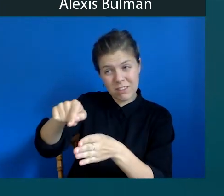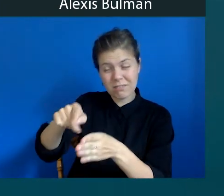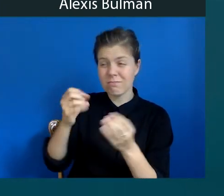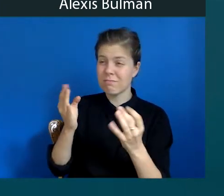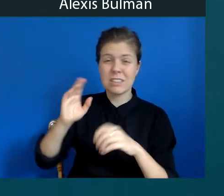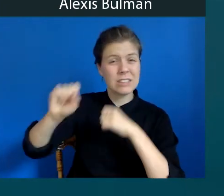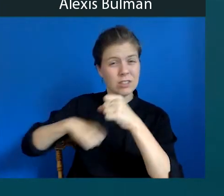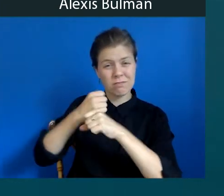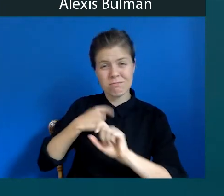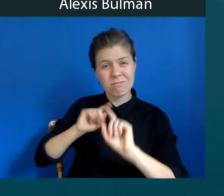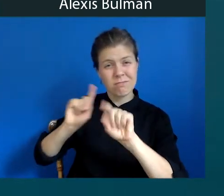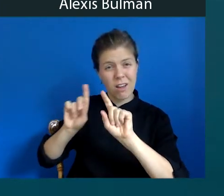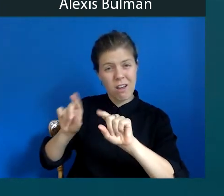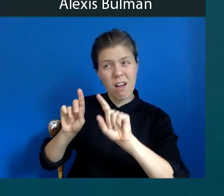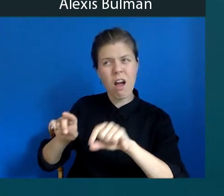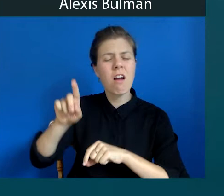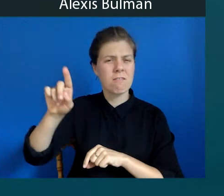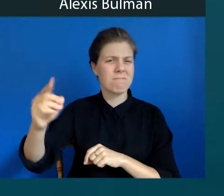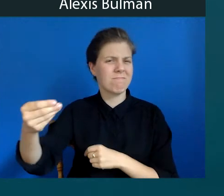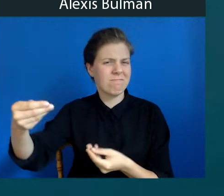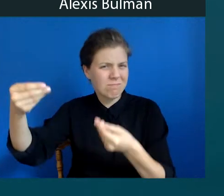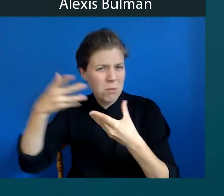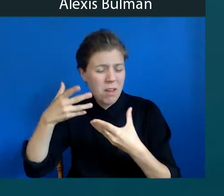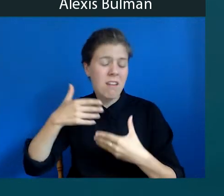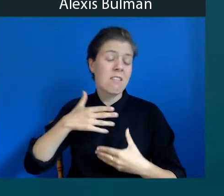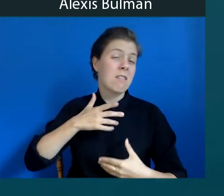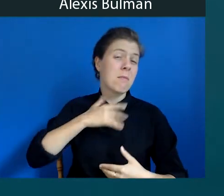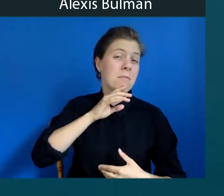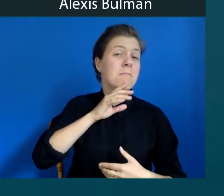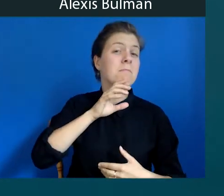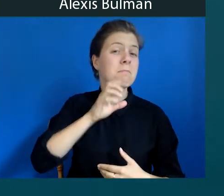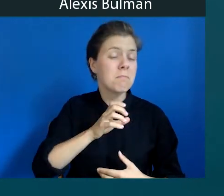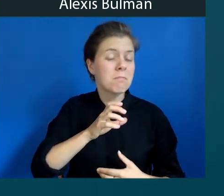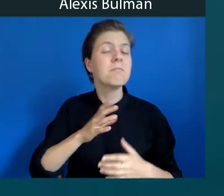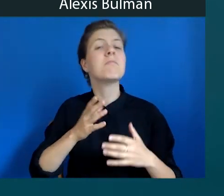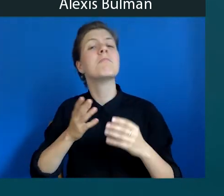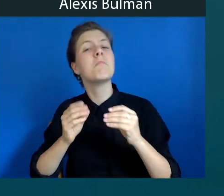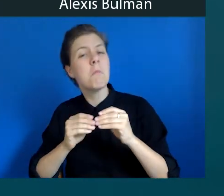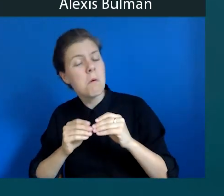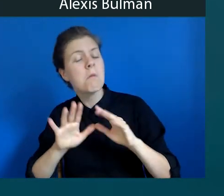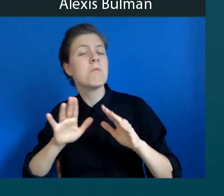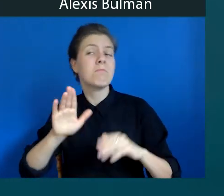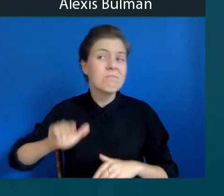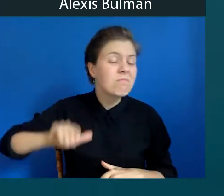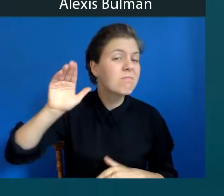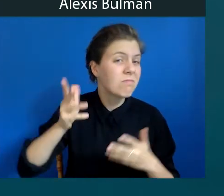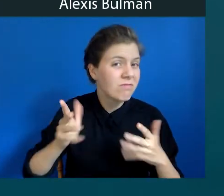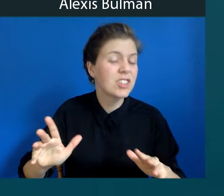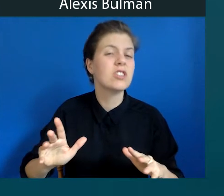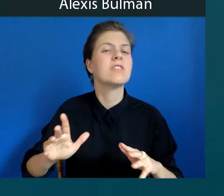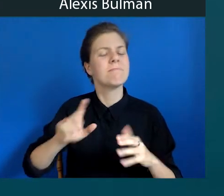as I got older and my body aged, that I should just learn my limitations, respect